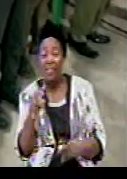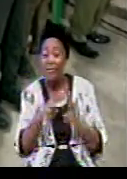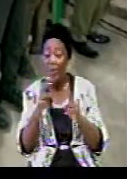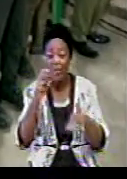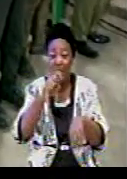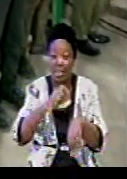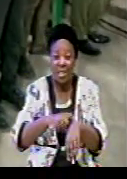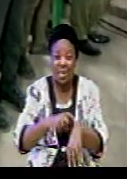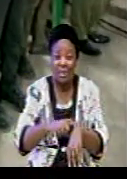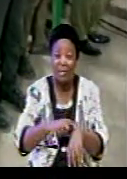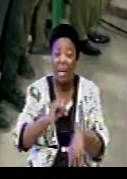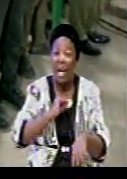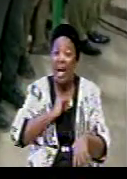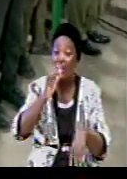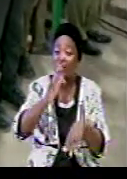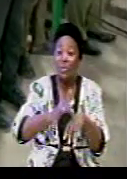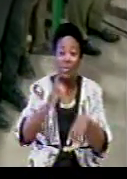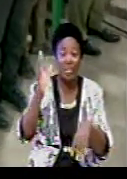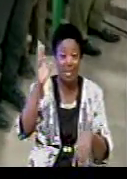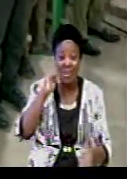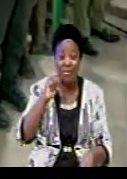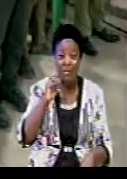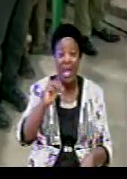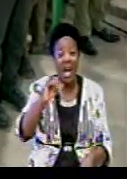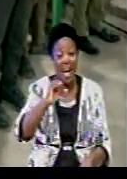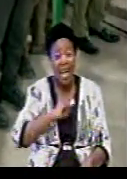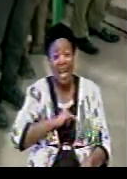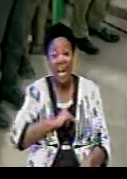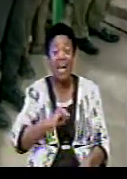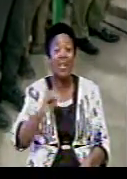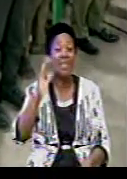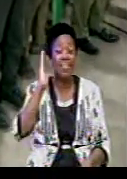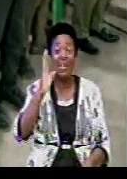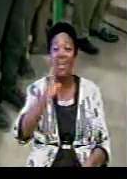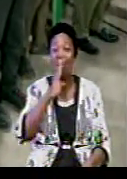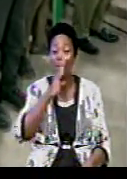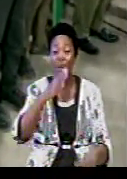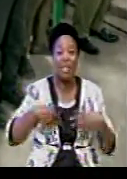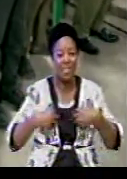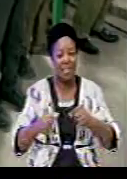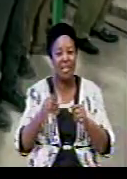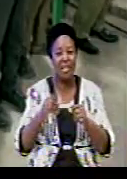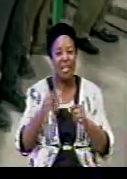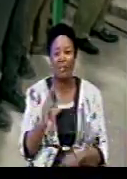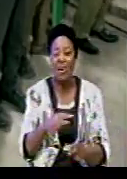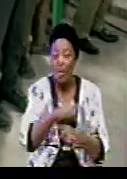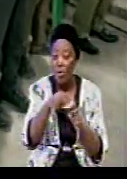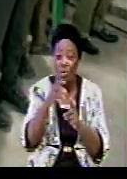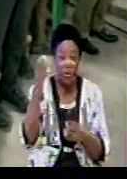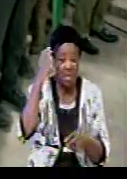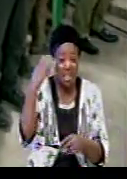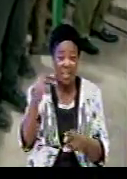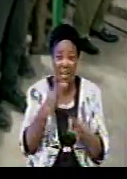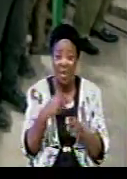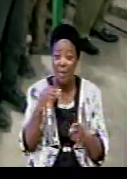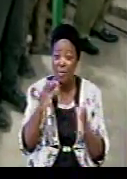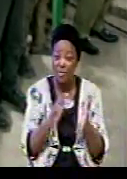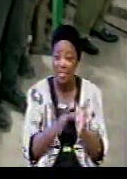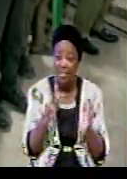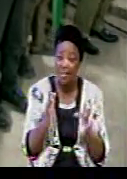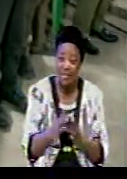And the servant of Elijah went and stayed there until the mighty rain